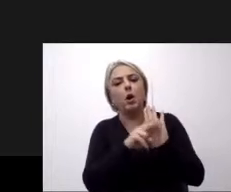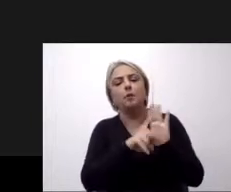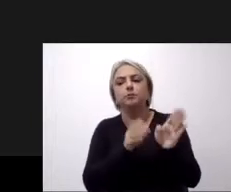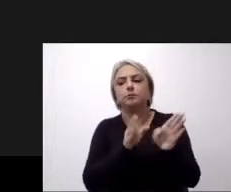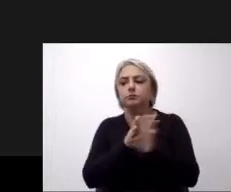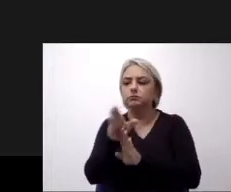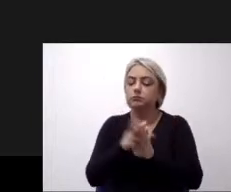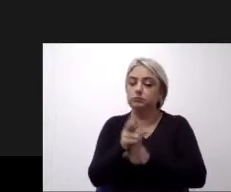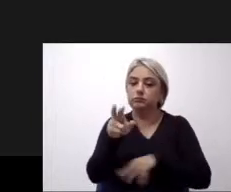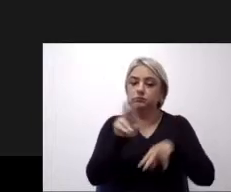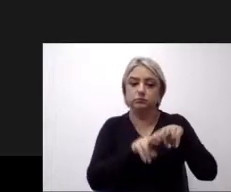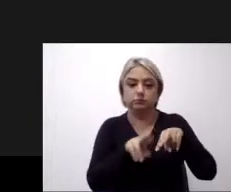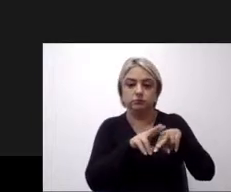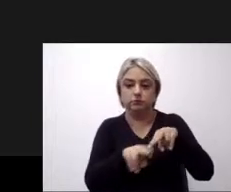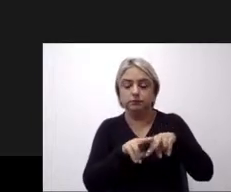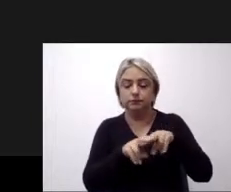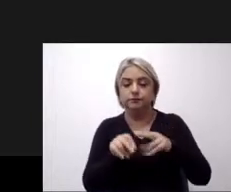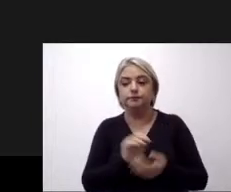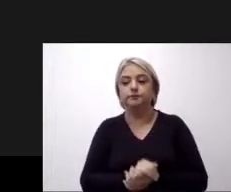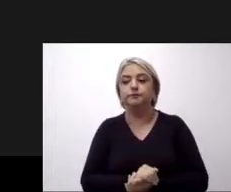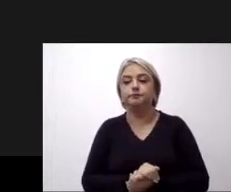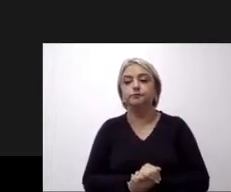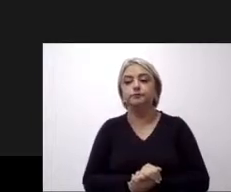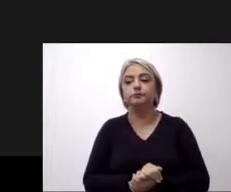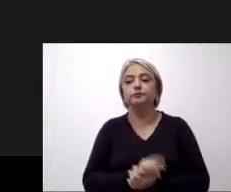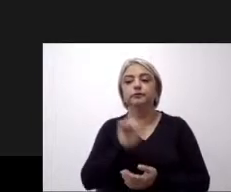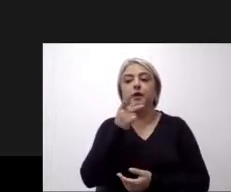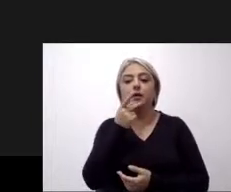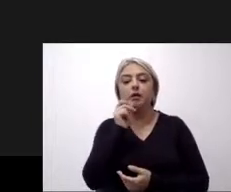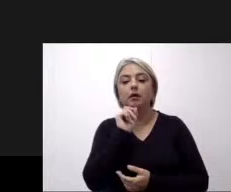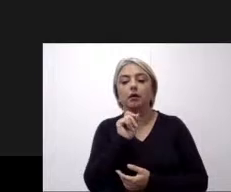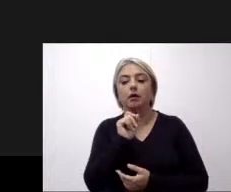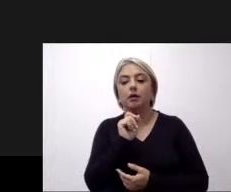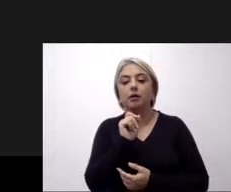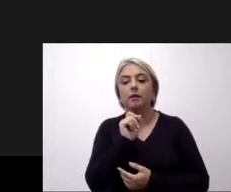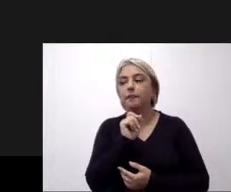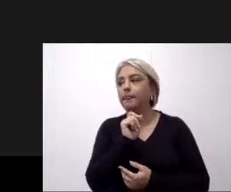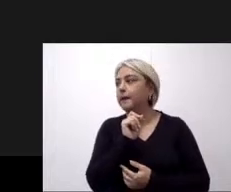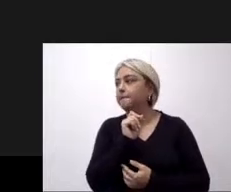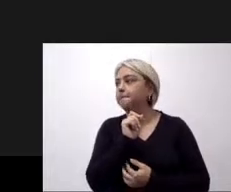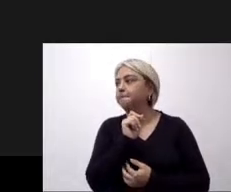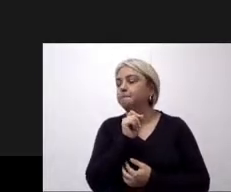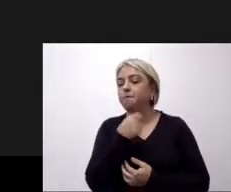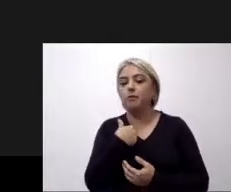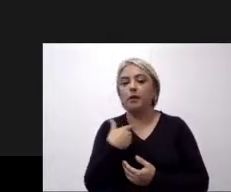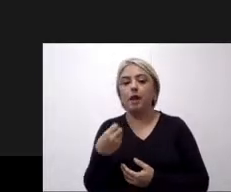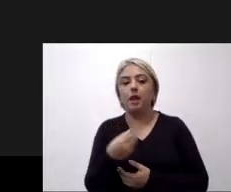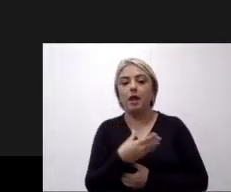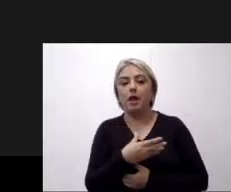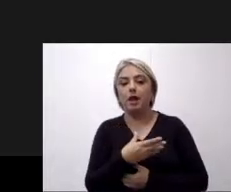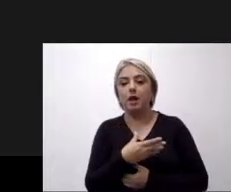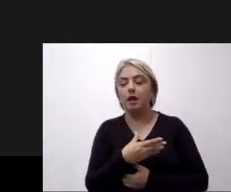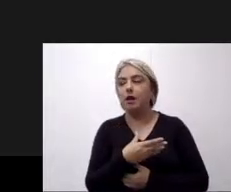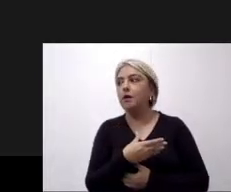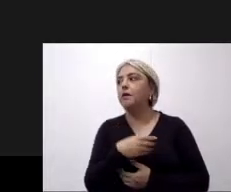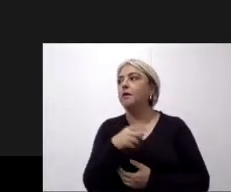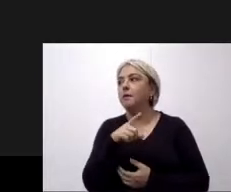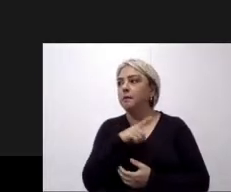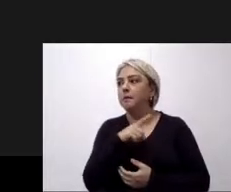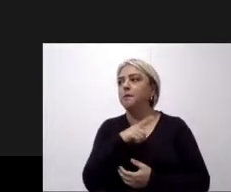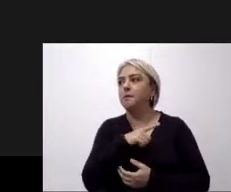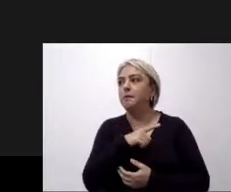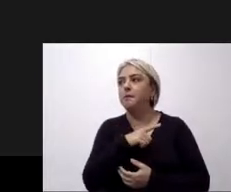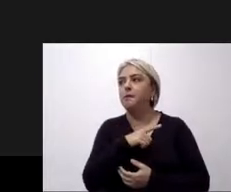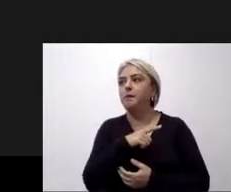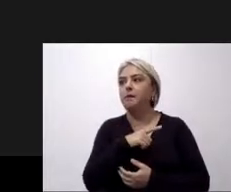As even said, until recently, research centered on gender and public action was focused